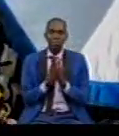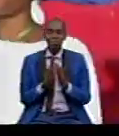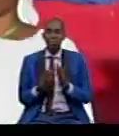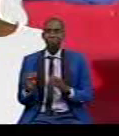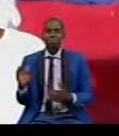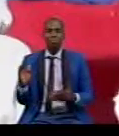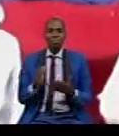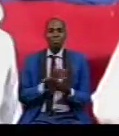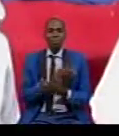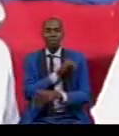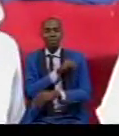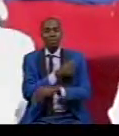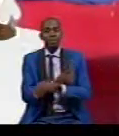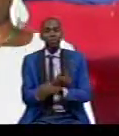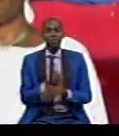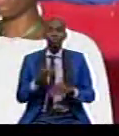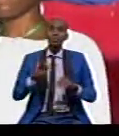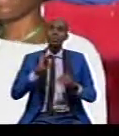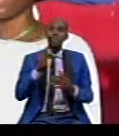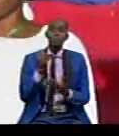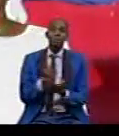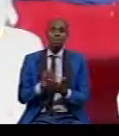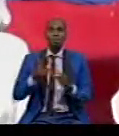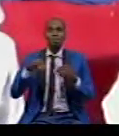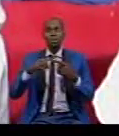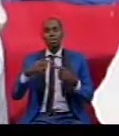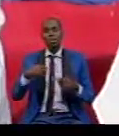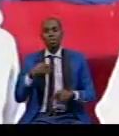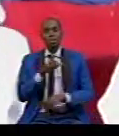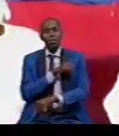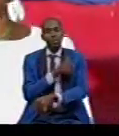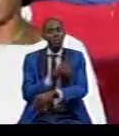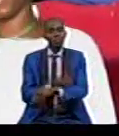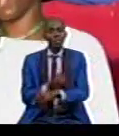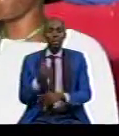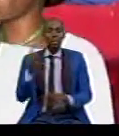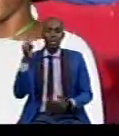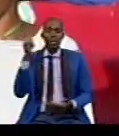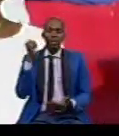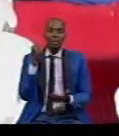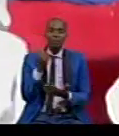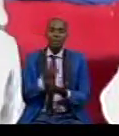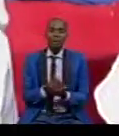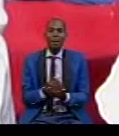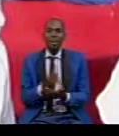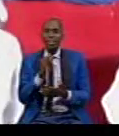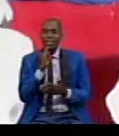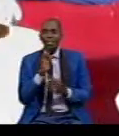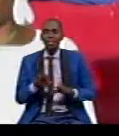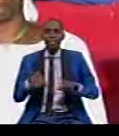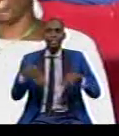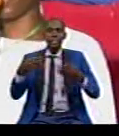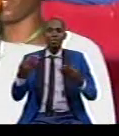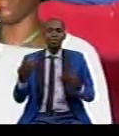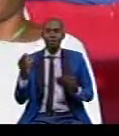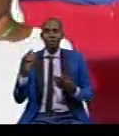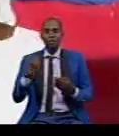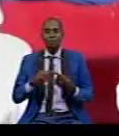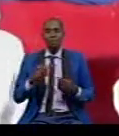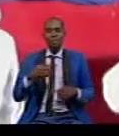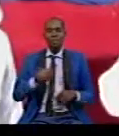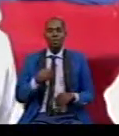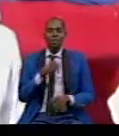one that has that authority. Is always able. And because of that